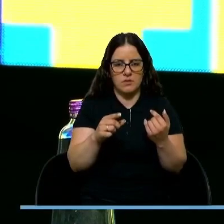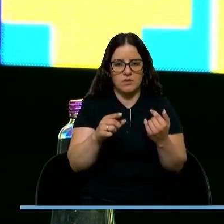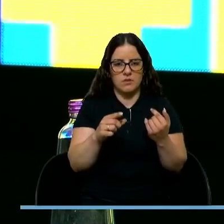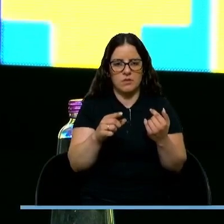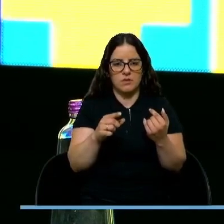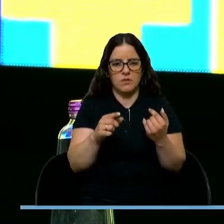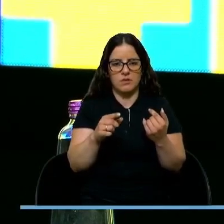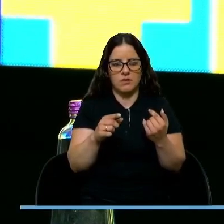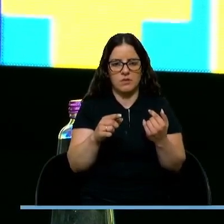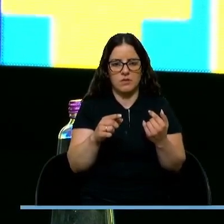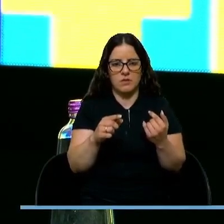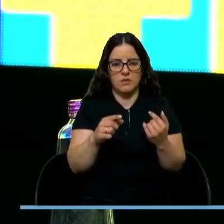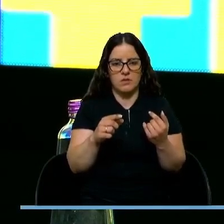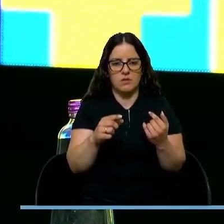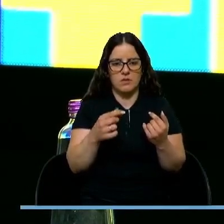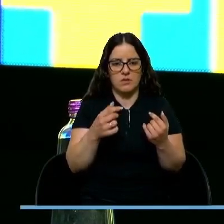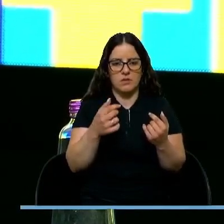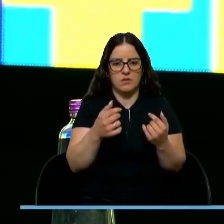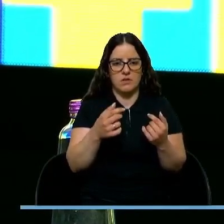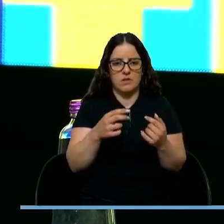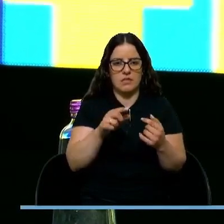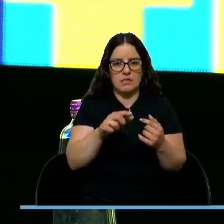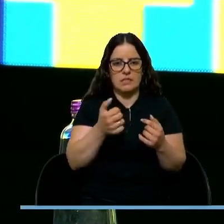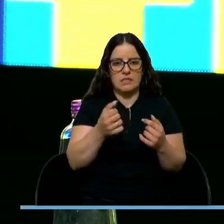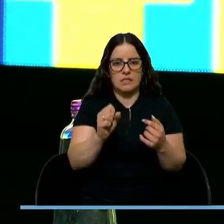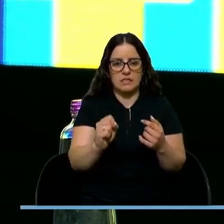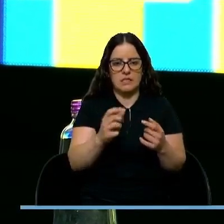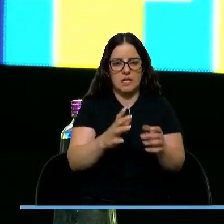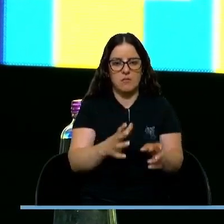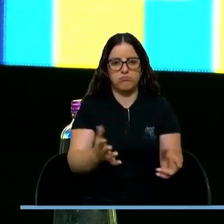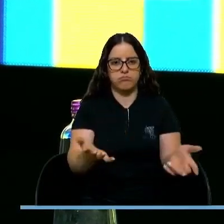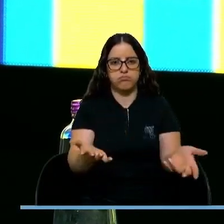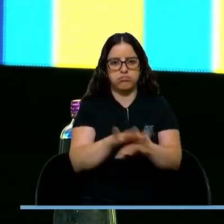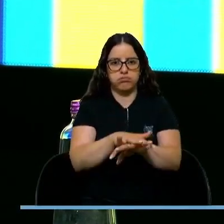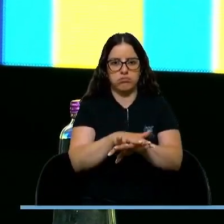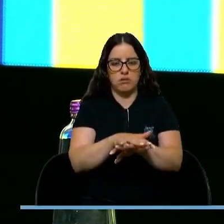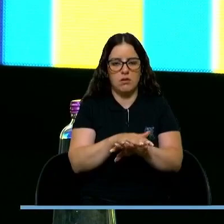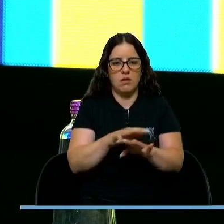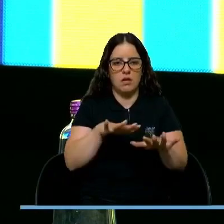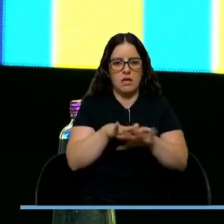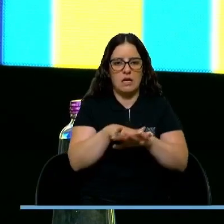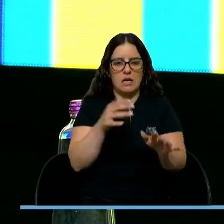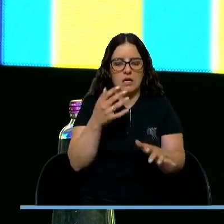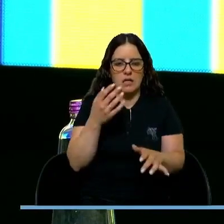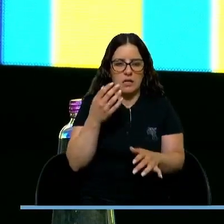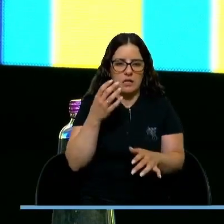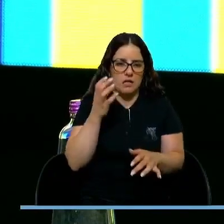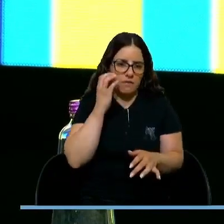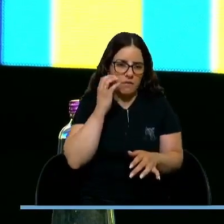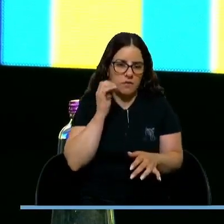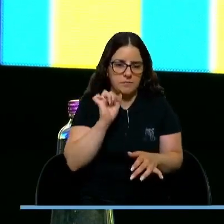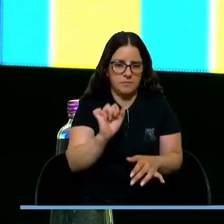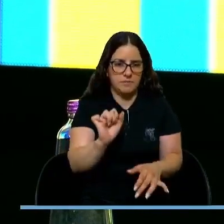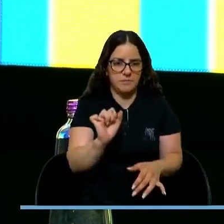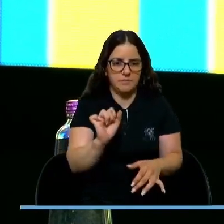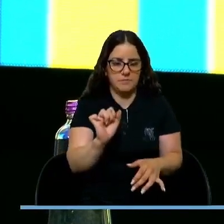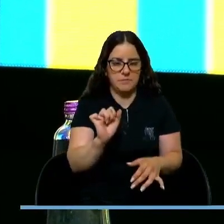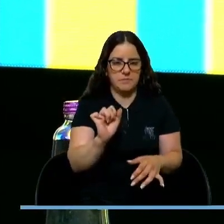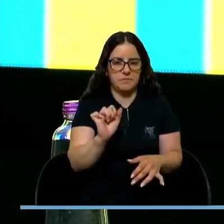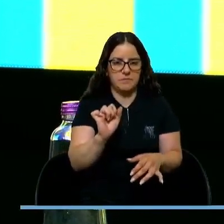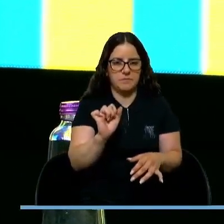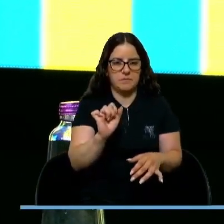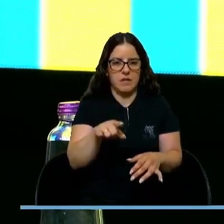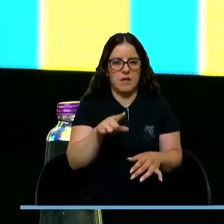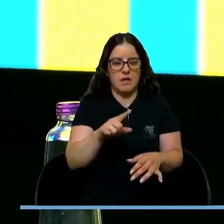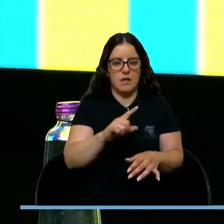more than that. It's a complete revolution end-to-end of the mobile networks. And the potential is